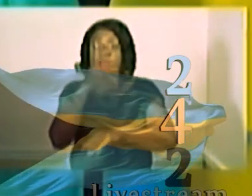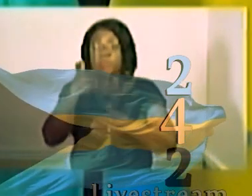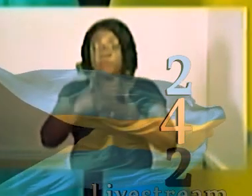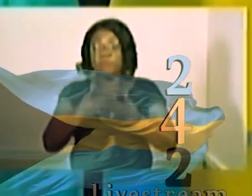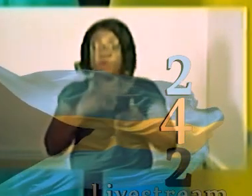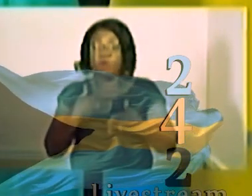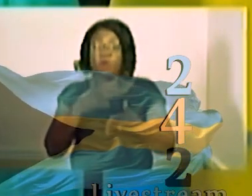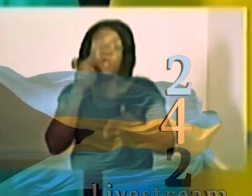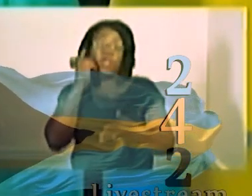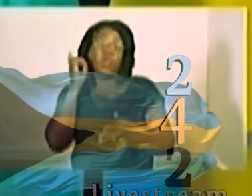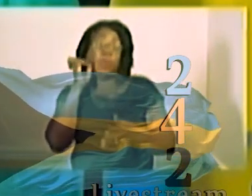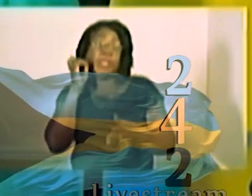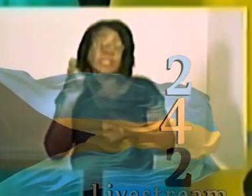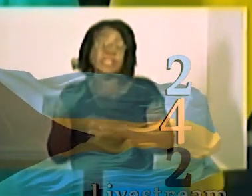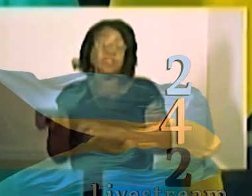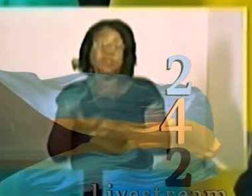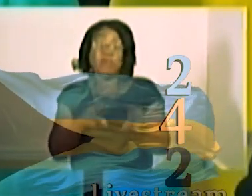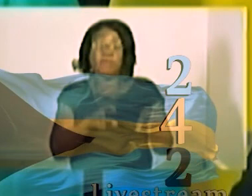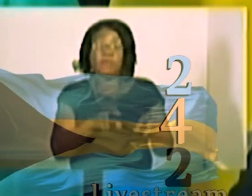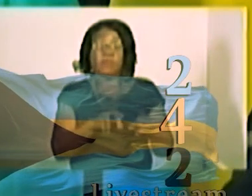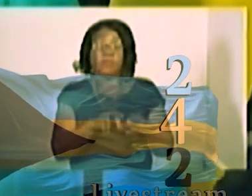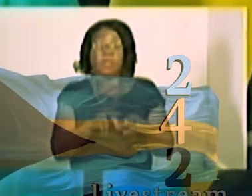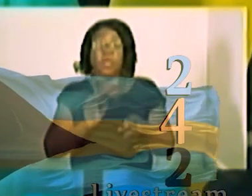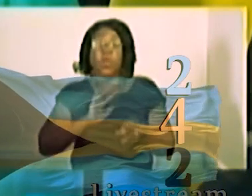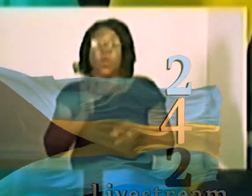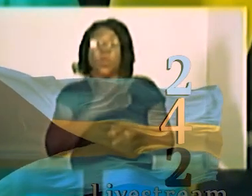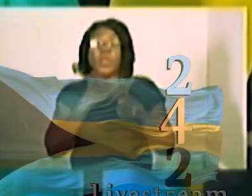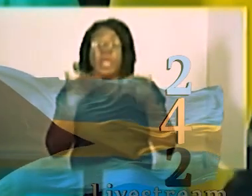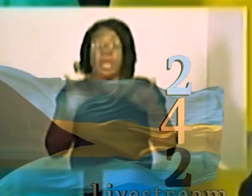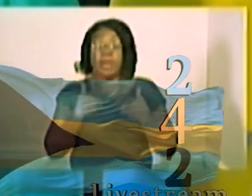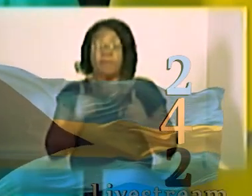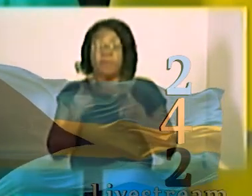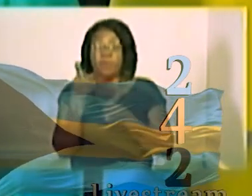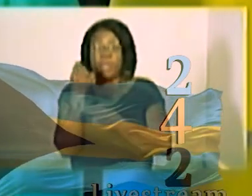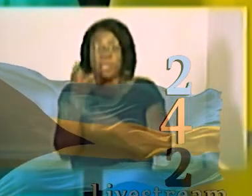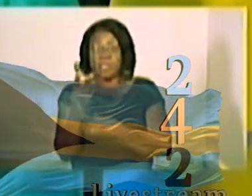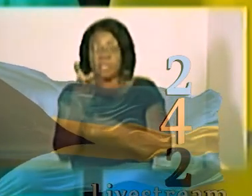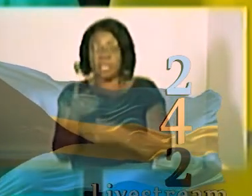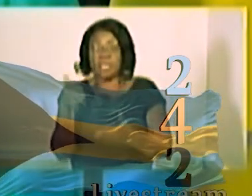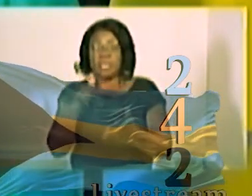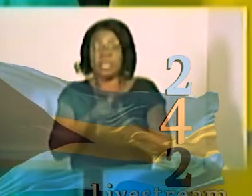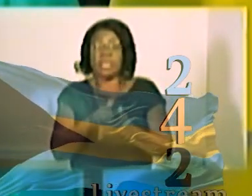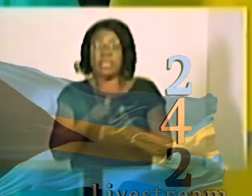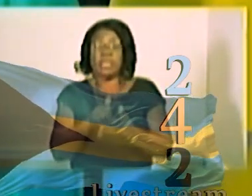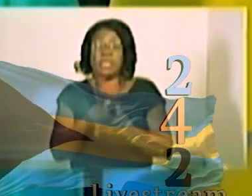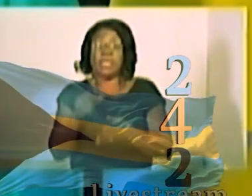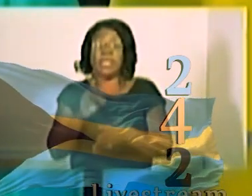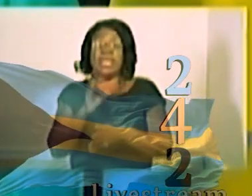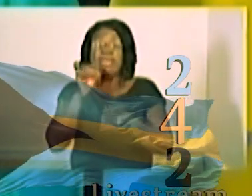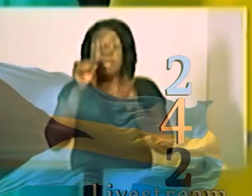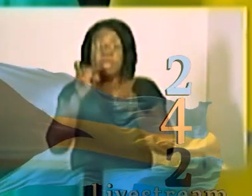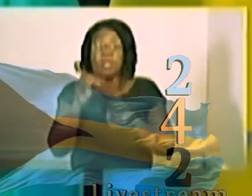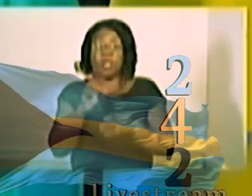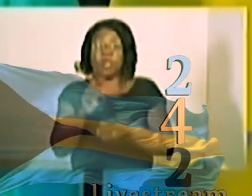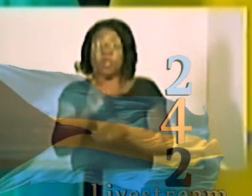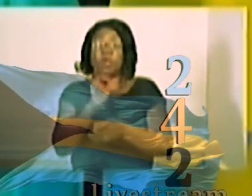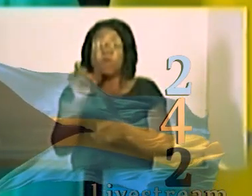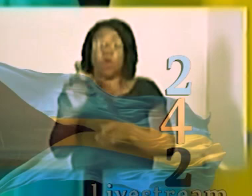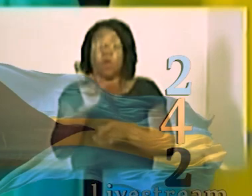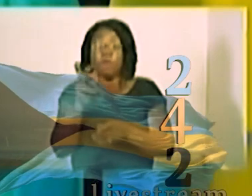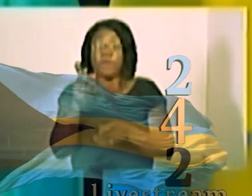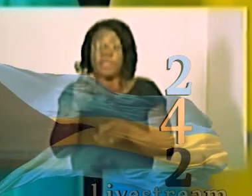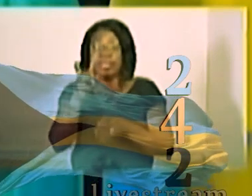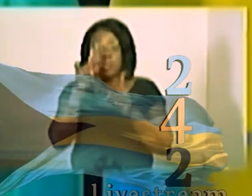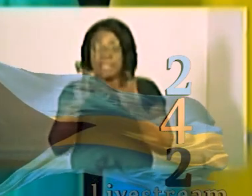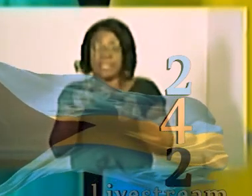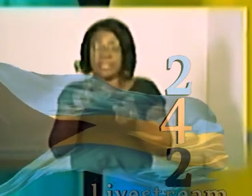travel, that is somewhat controversial. We have to understand that a COVID test actually is only